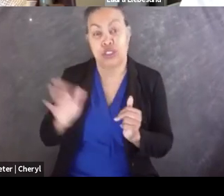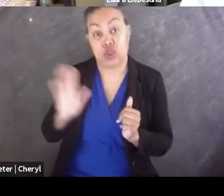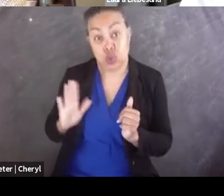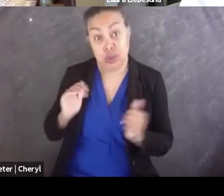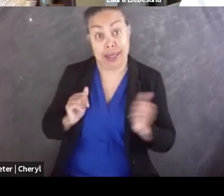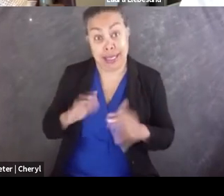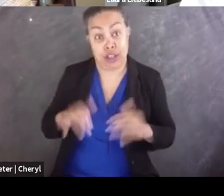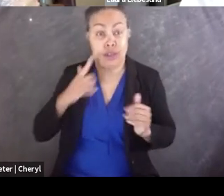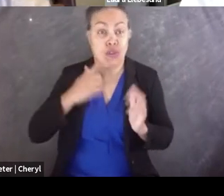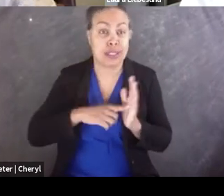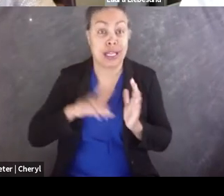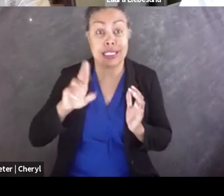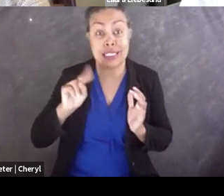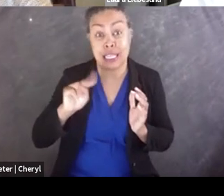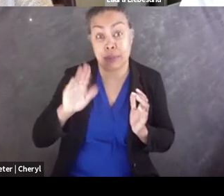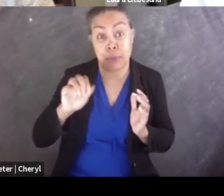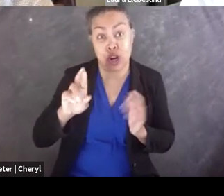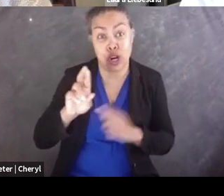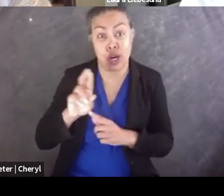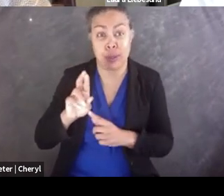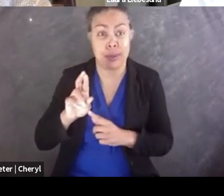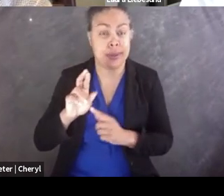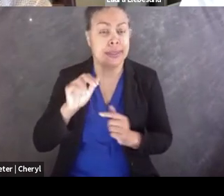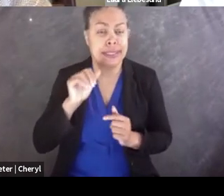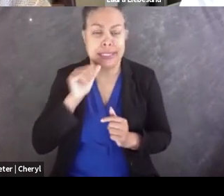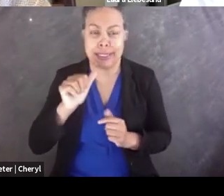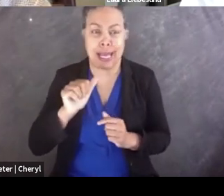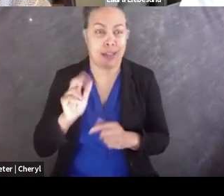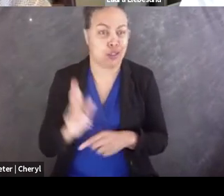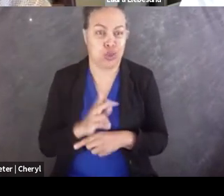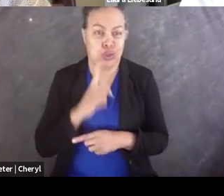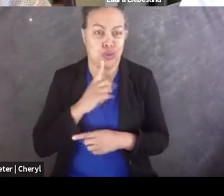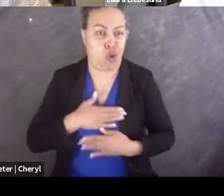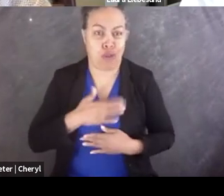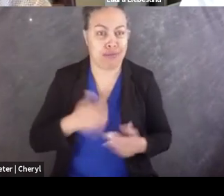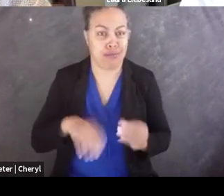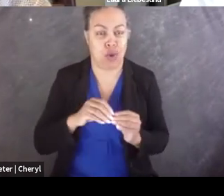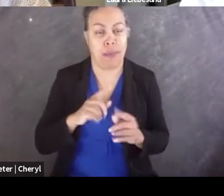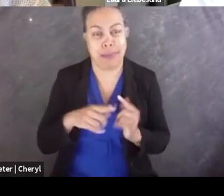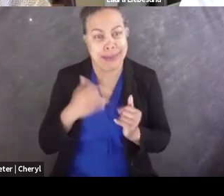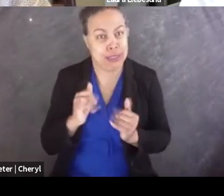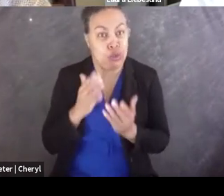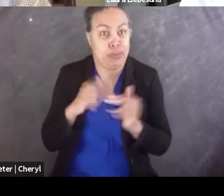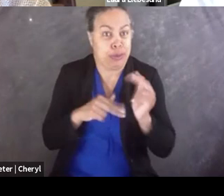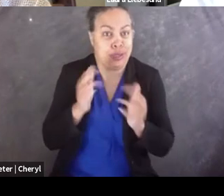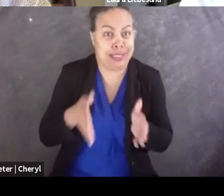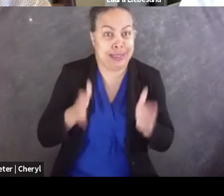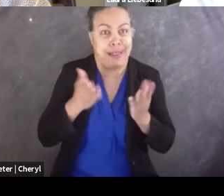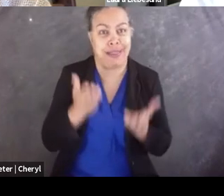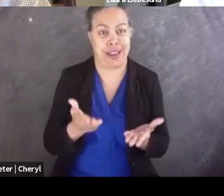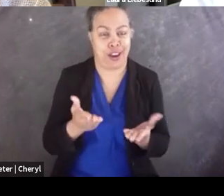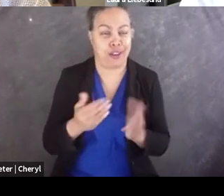the Dunbar are no longer in their original uses, but still contribute to the historic fabric of the neighborhood.